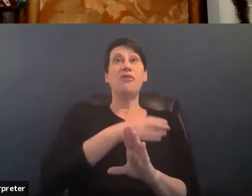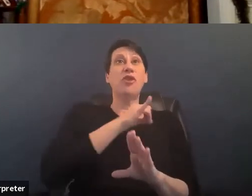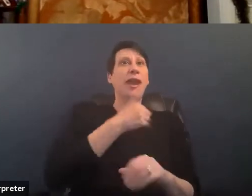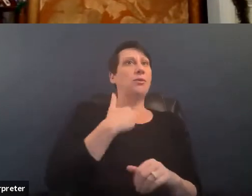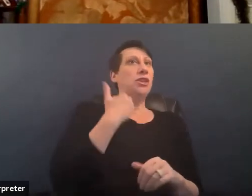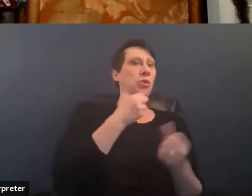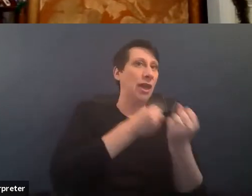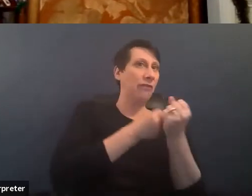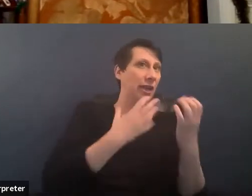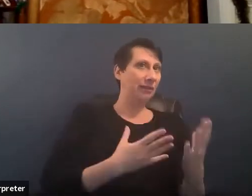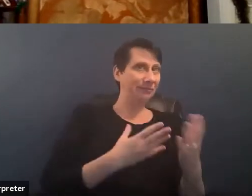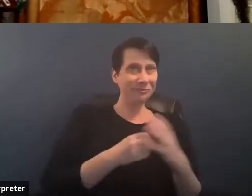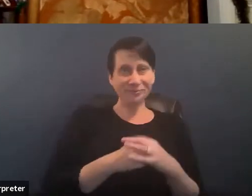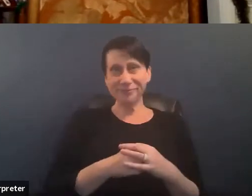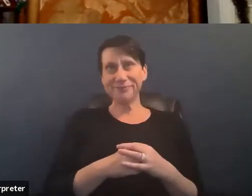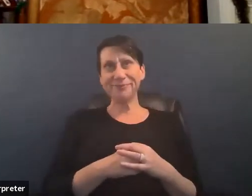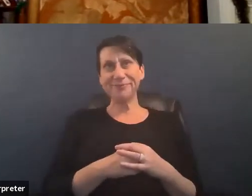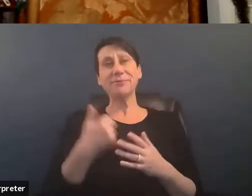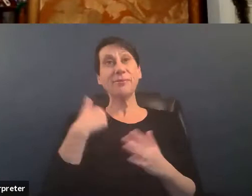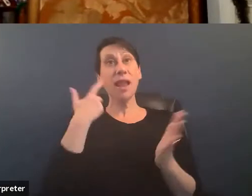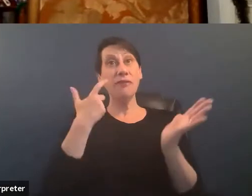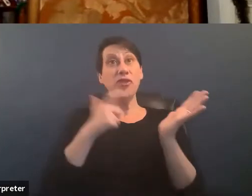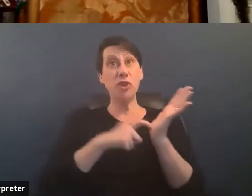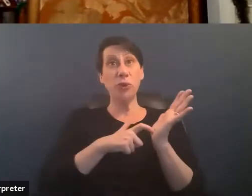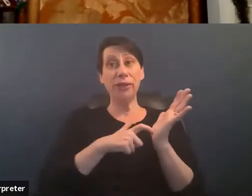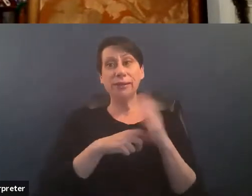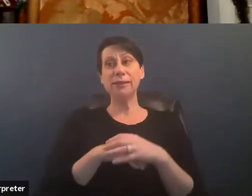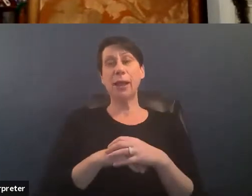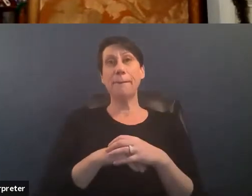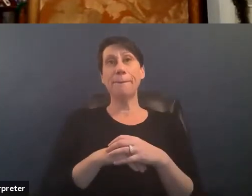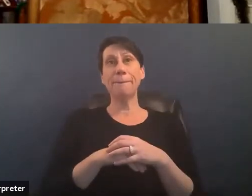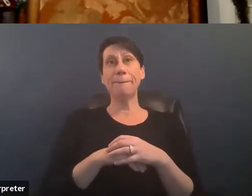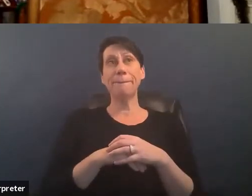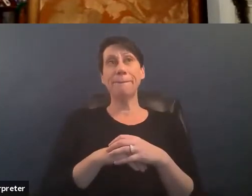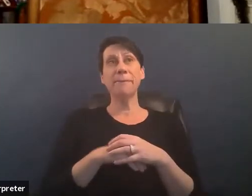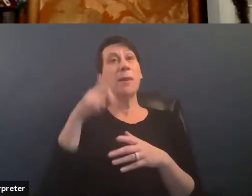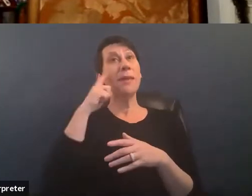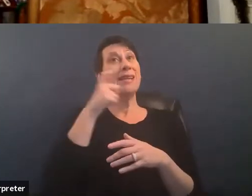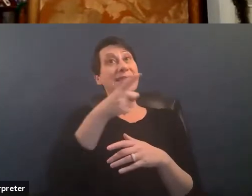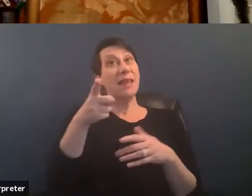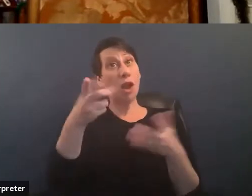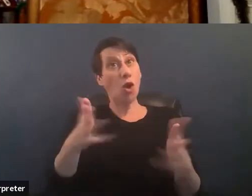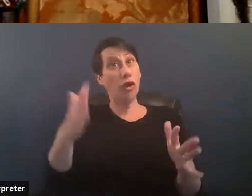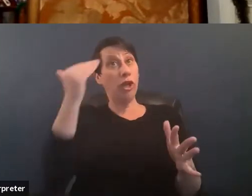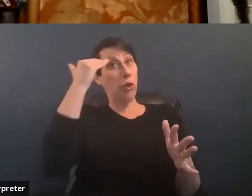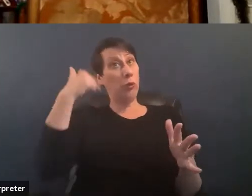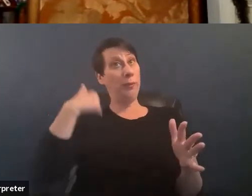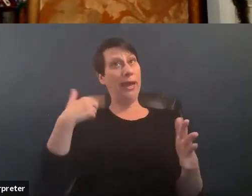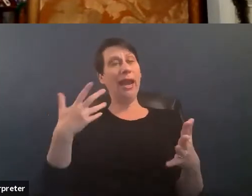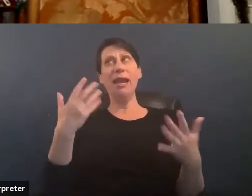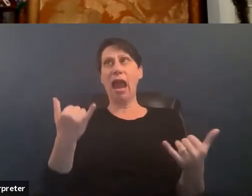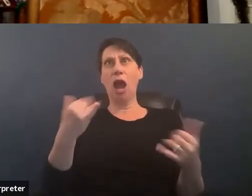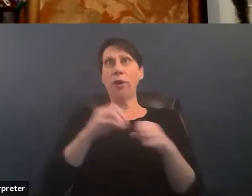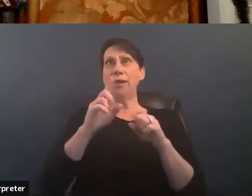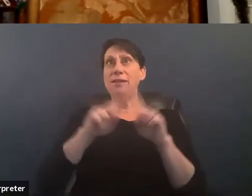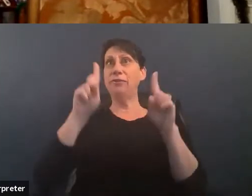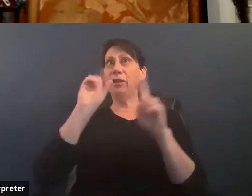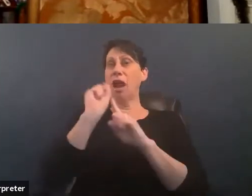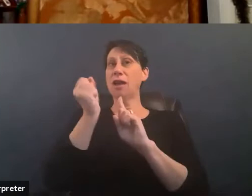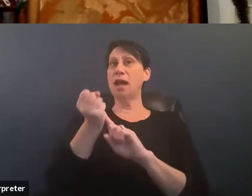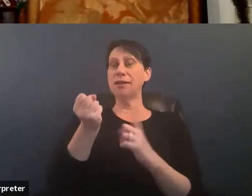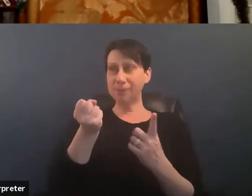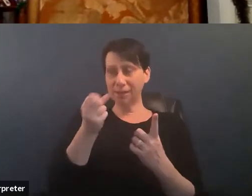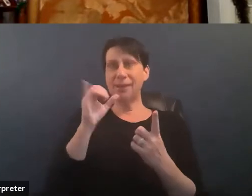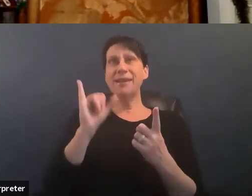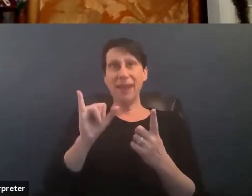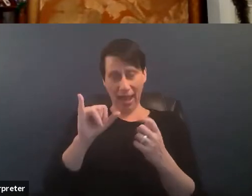advocate. And I've noticed that because they already knew me and they saw me in a different context, it was a lot easier to have those